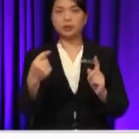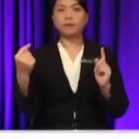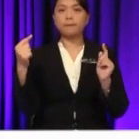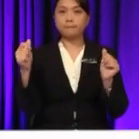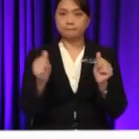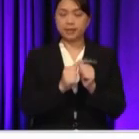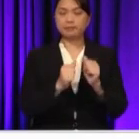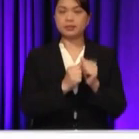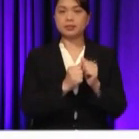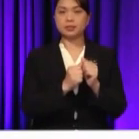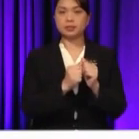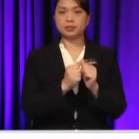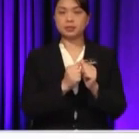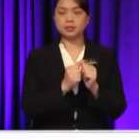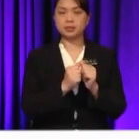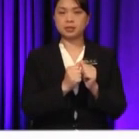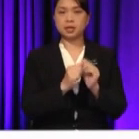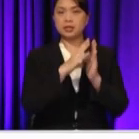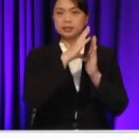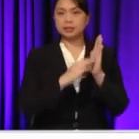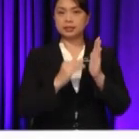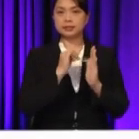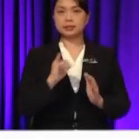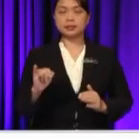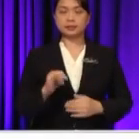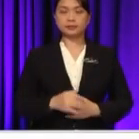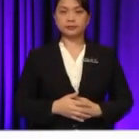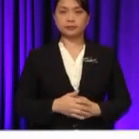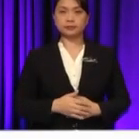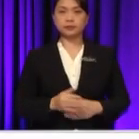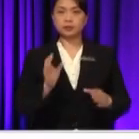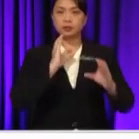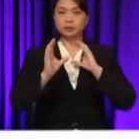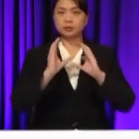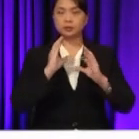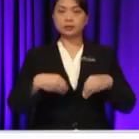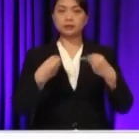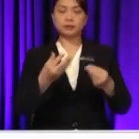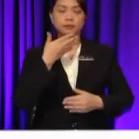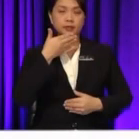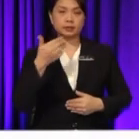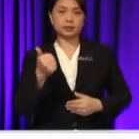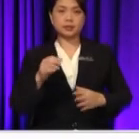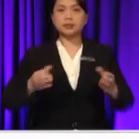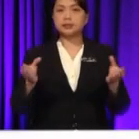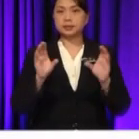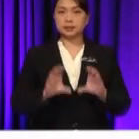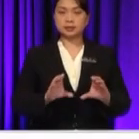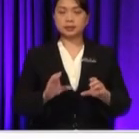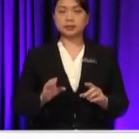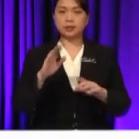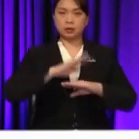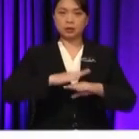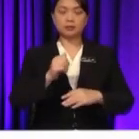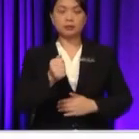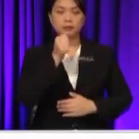So we can see directly from the text that spoken conversation also give you a better chance of keeping your personal life private. Texting